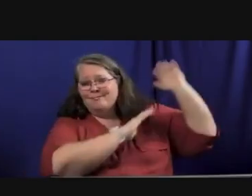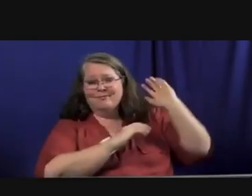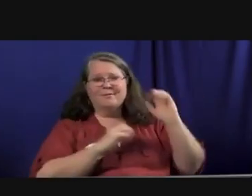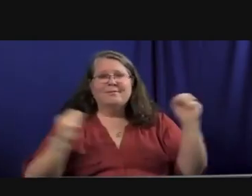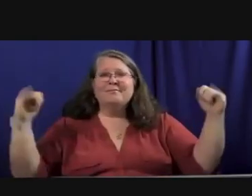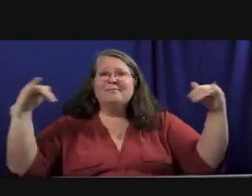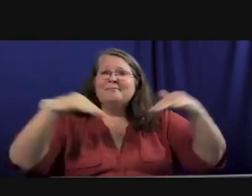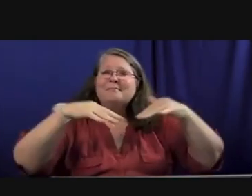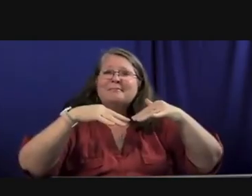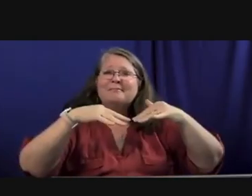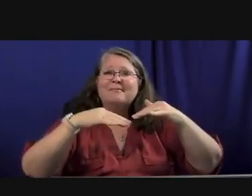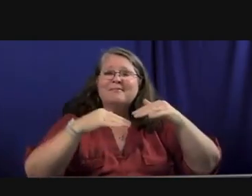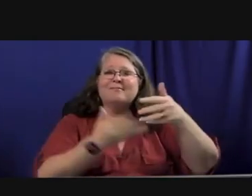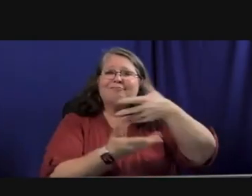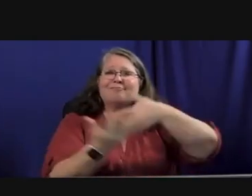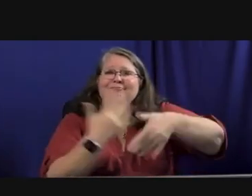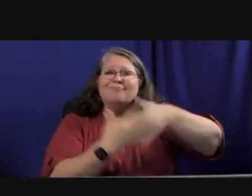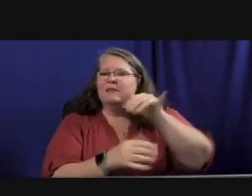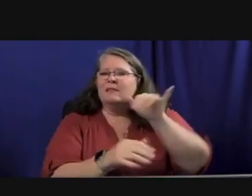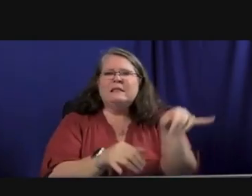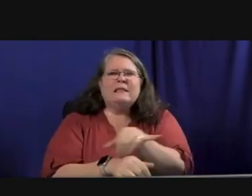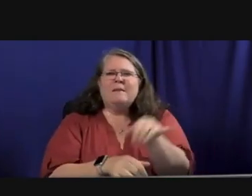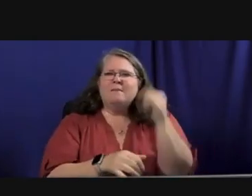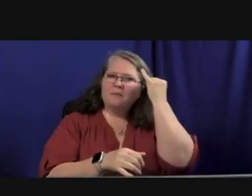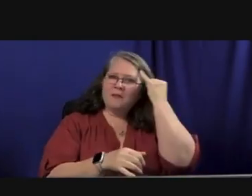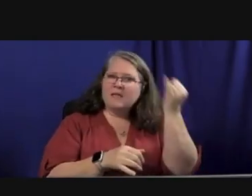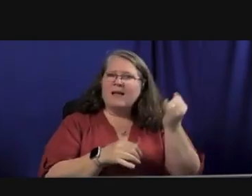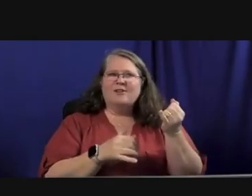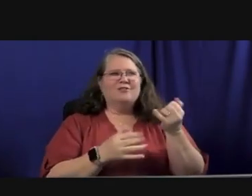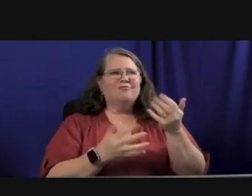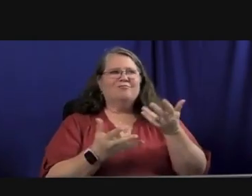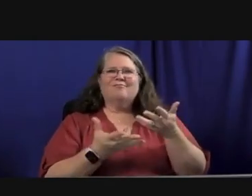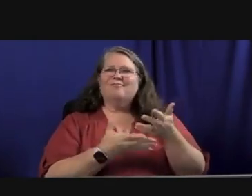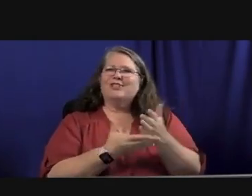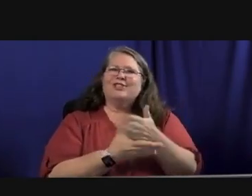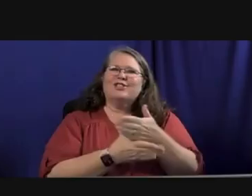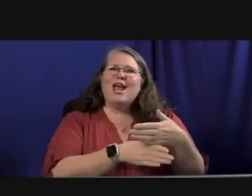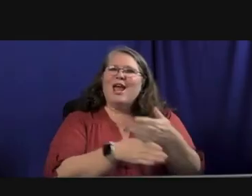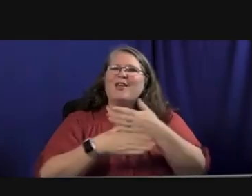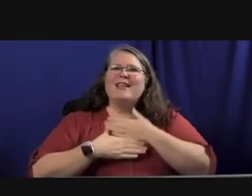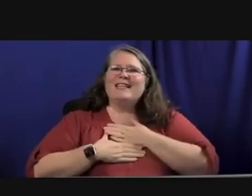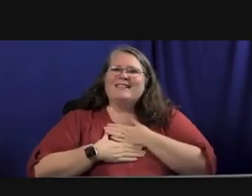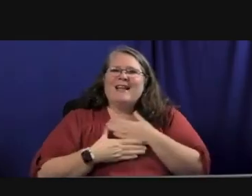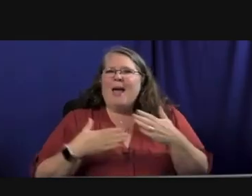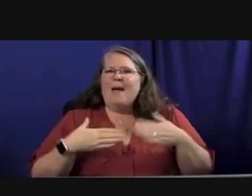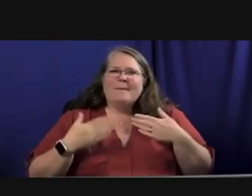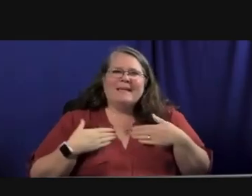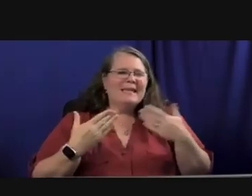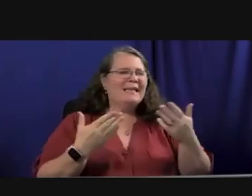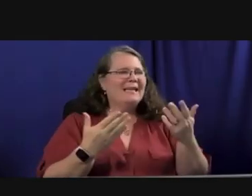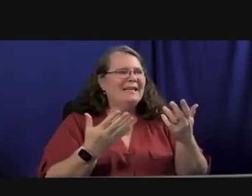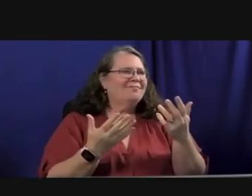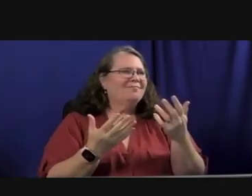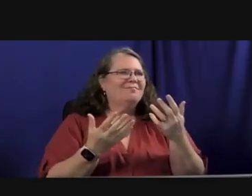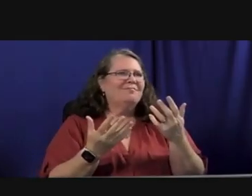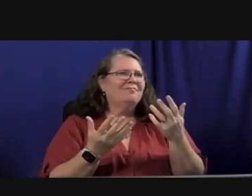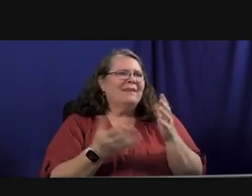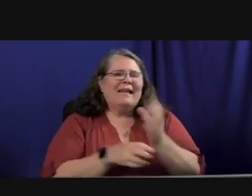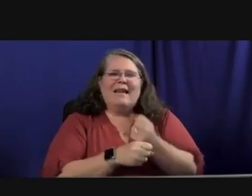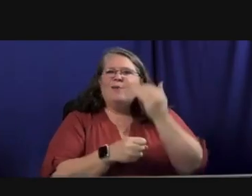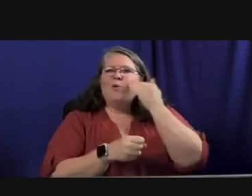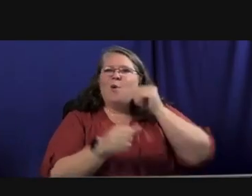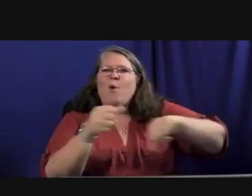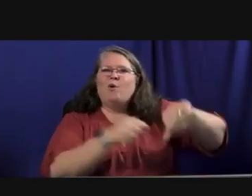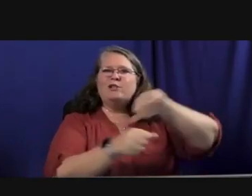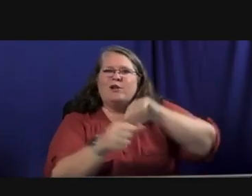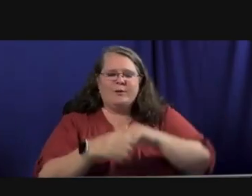so before, it had been like a wall type of standard, but now more of just sharing open happiness